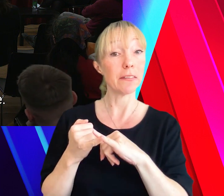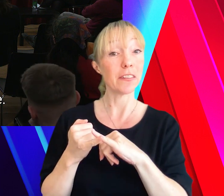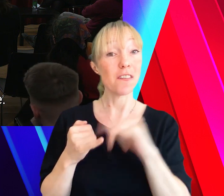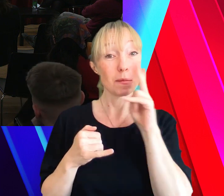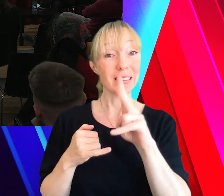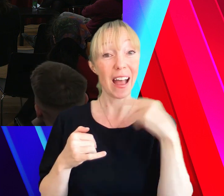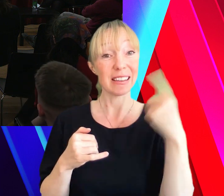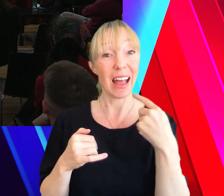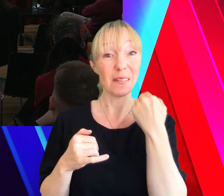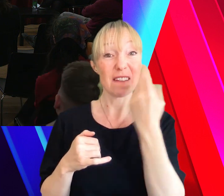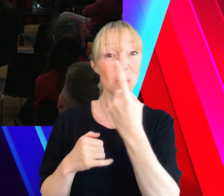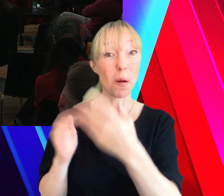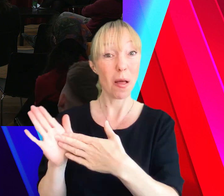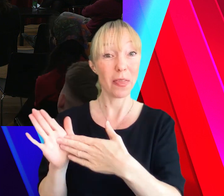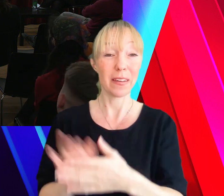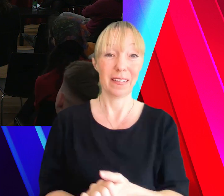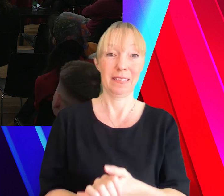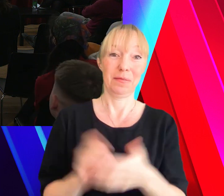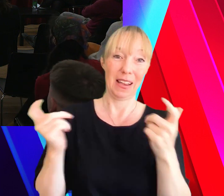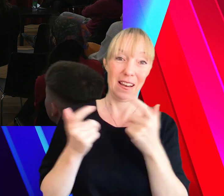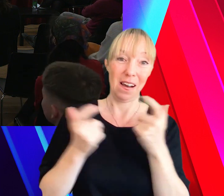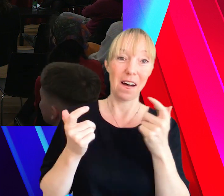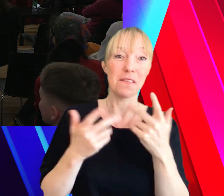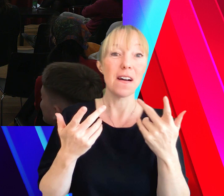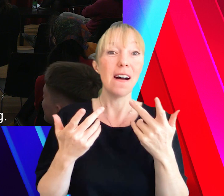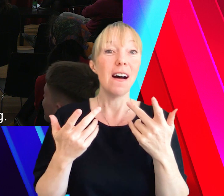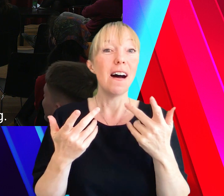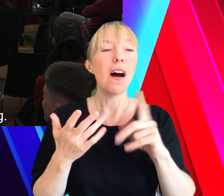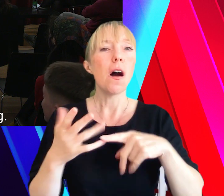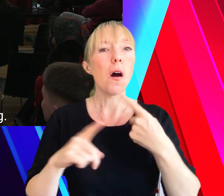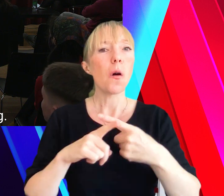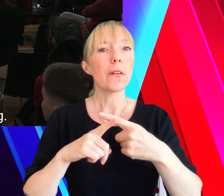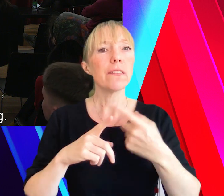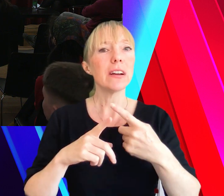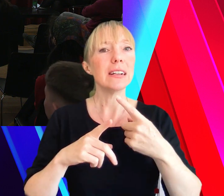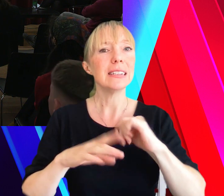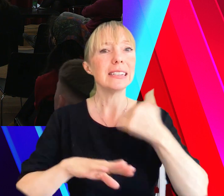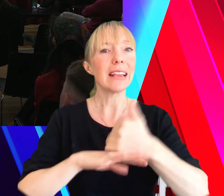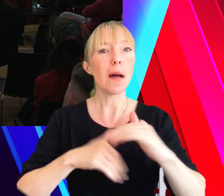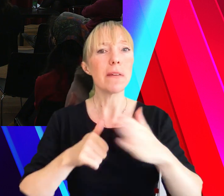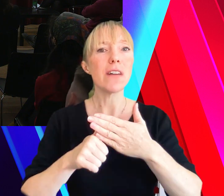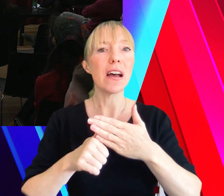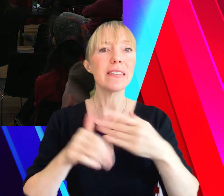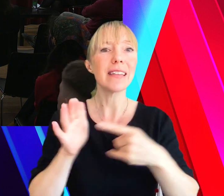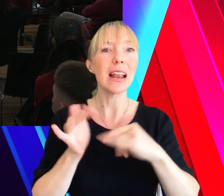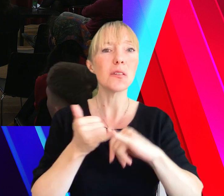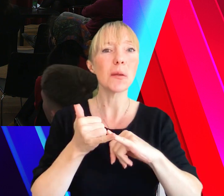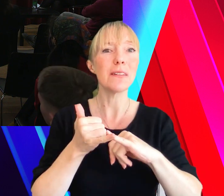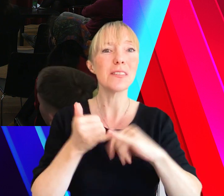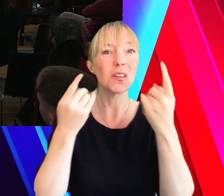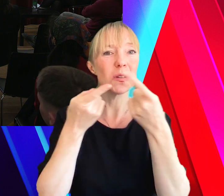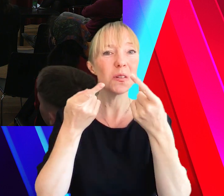read that. every 1 month. Yeah. I mean, I think it was like Oxford or something, they set up the first uni Taylor